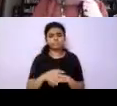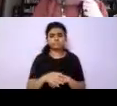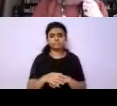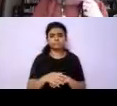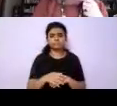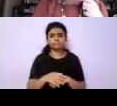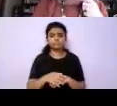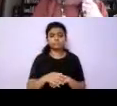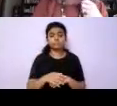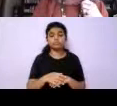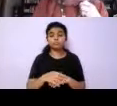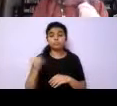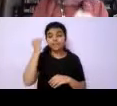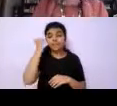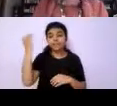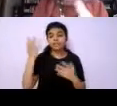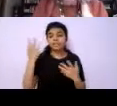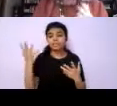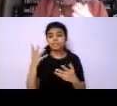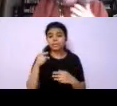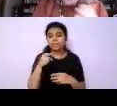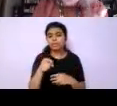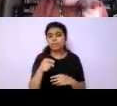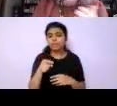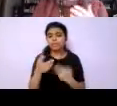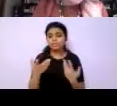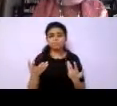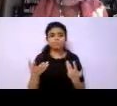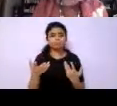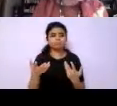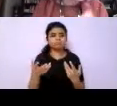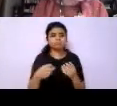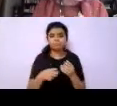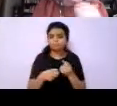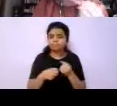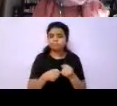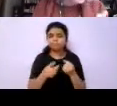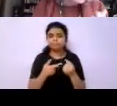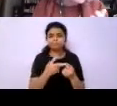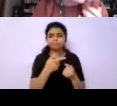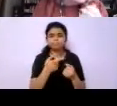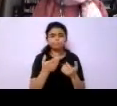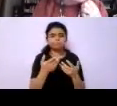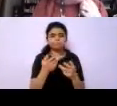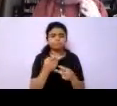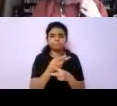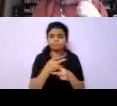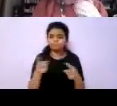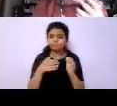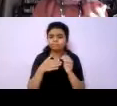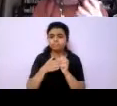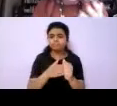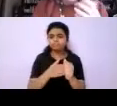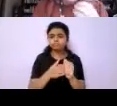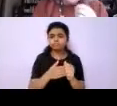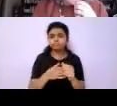regulative ideals is to claim that they ought to guide our actions and our decisions and the ways in which we care.